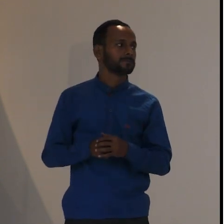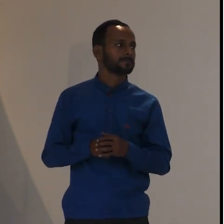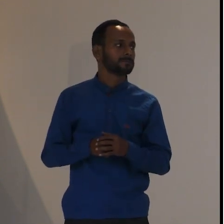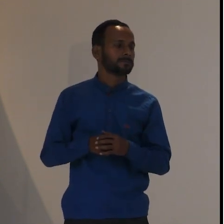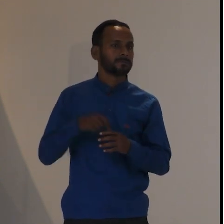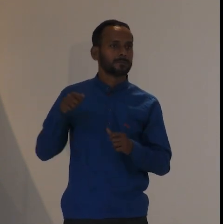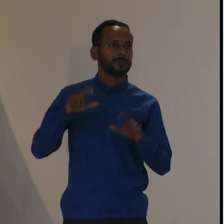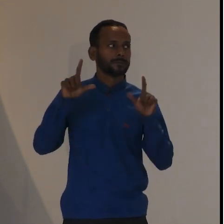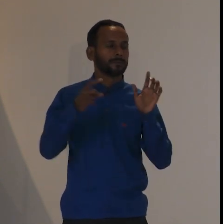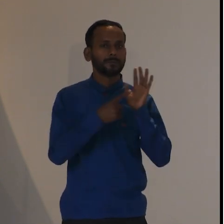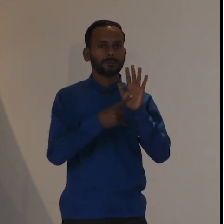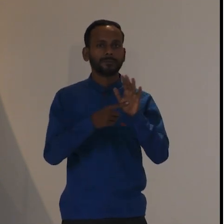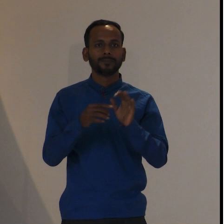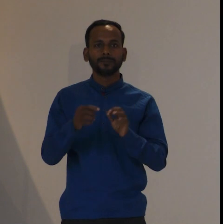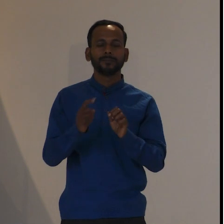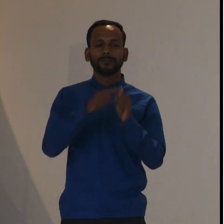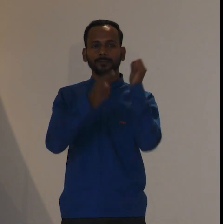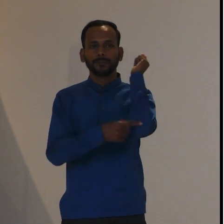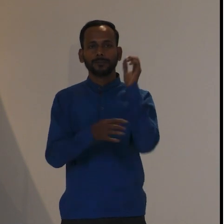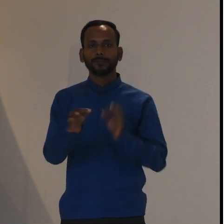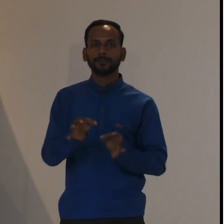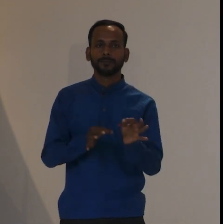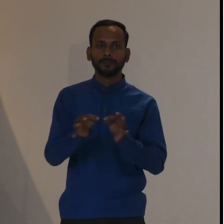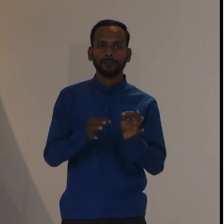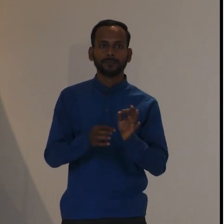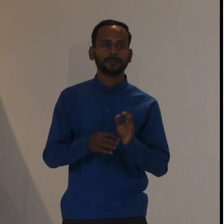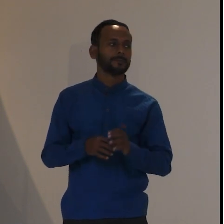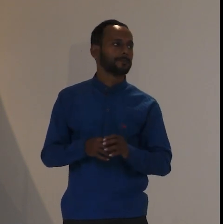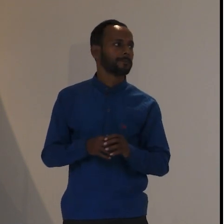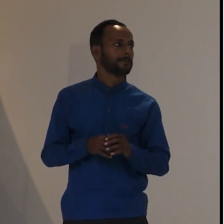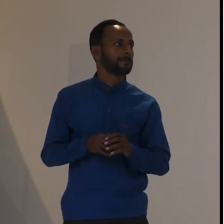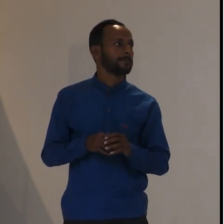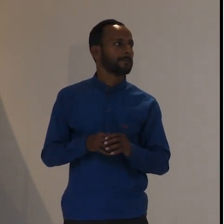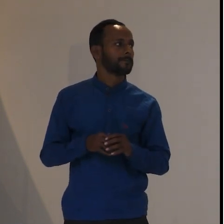And we had a screening and a discussion at the end. Can we have the